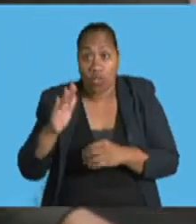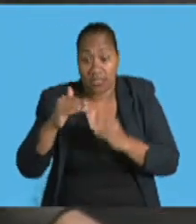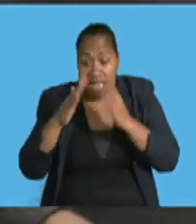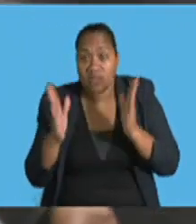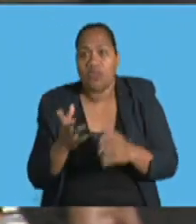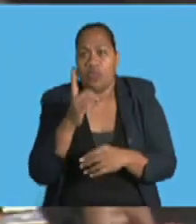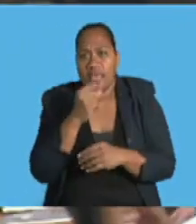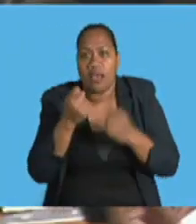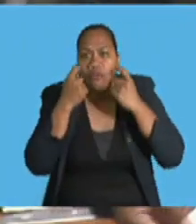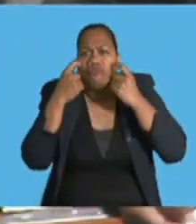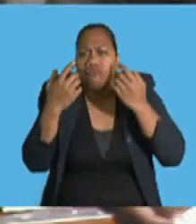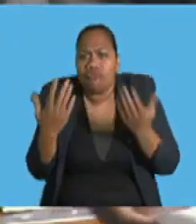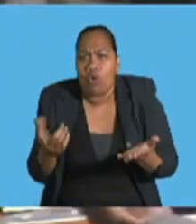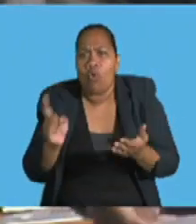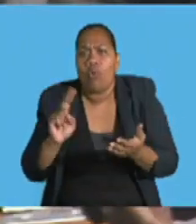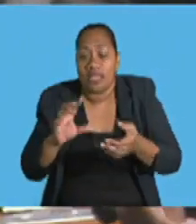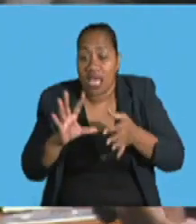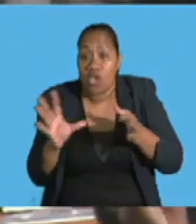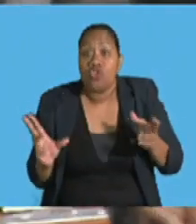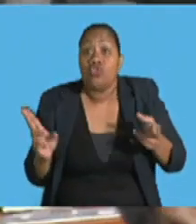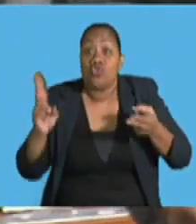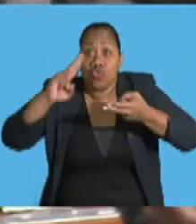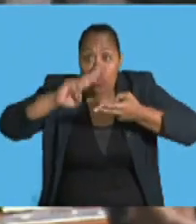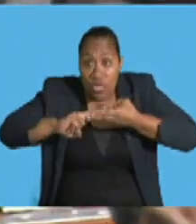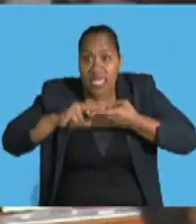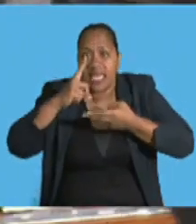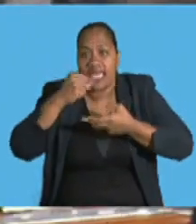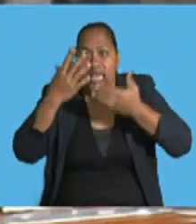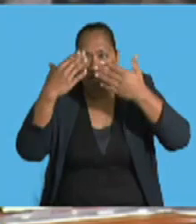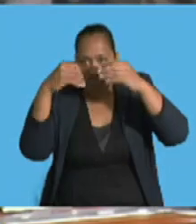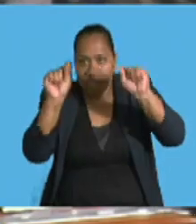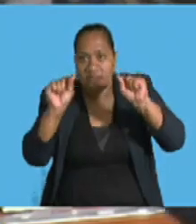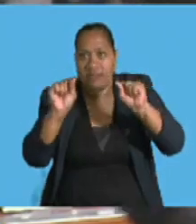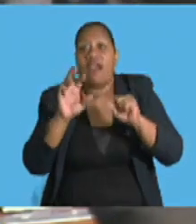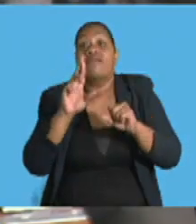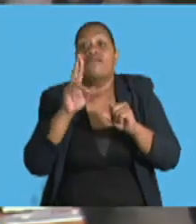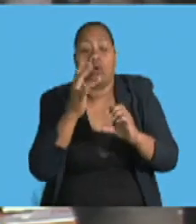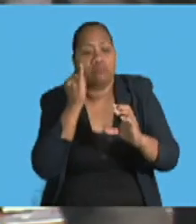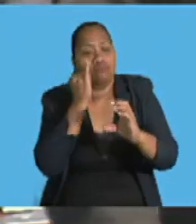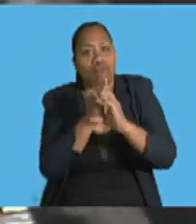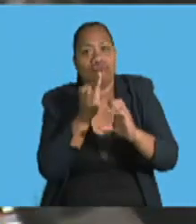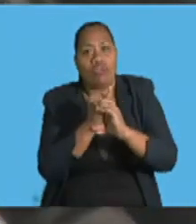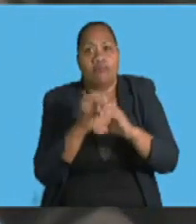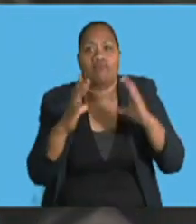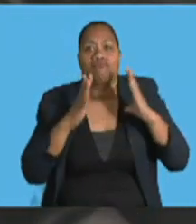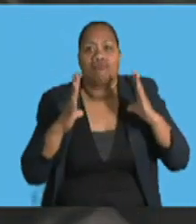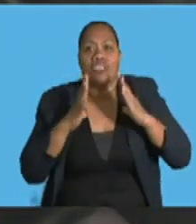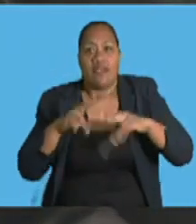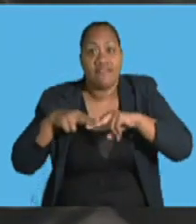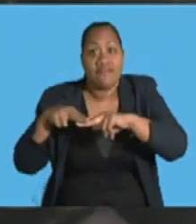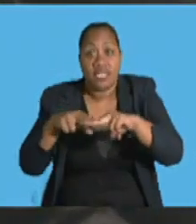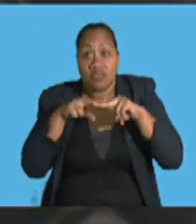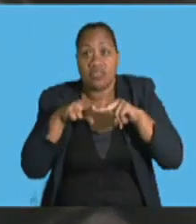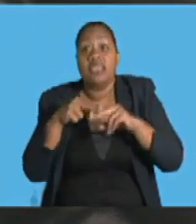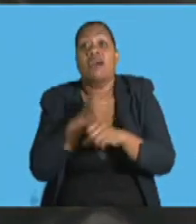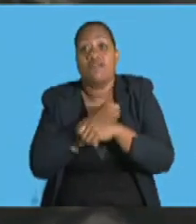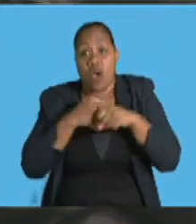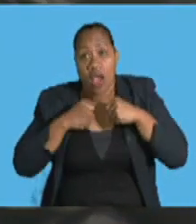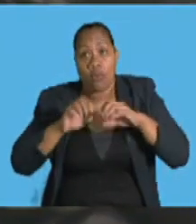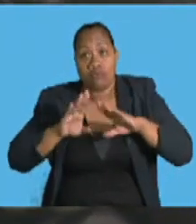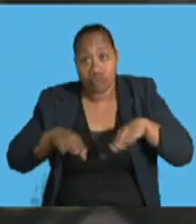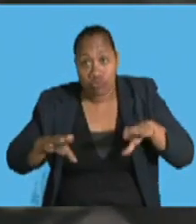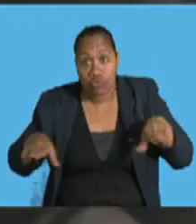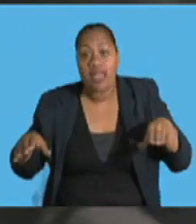can achieve for the sake of a crime and drug-free Fiji for our children and the